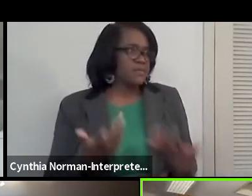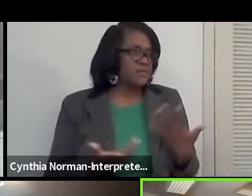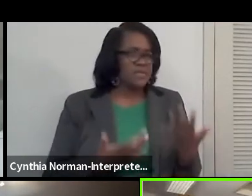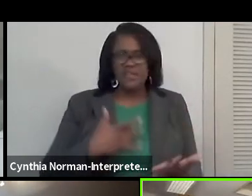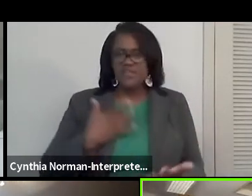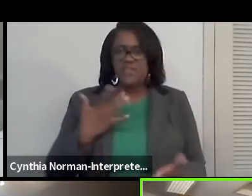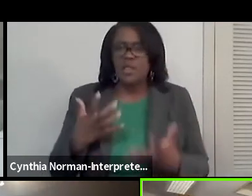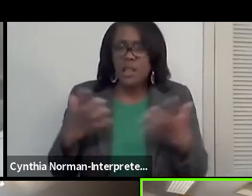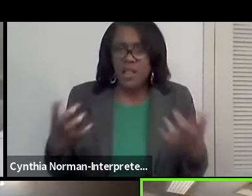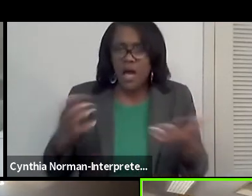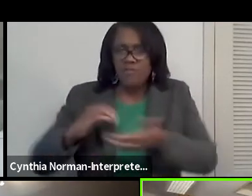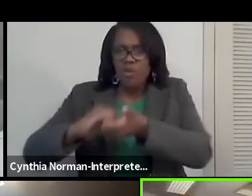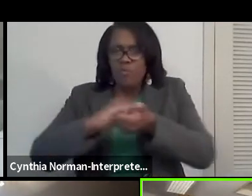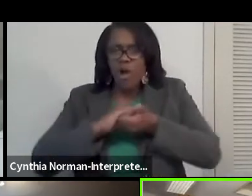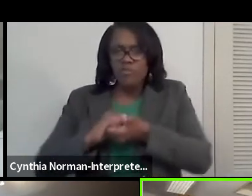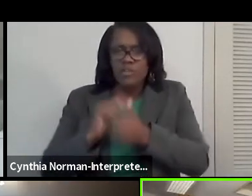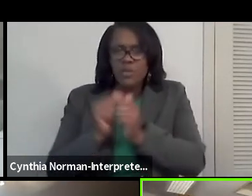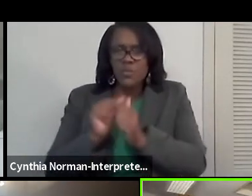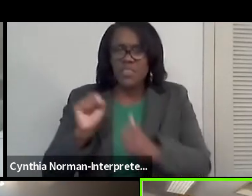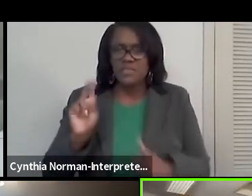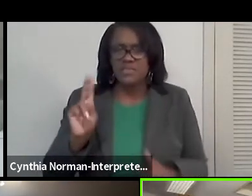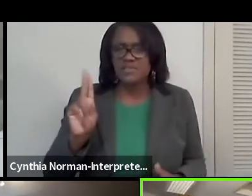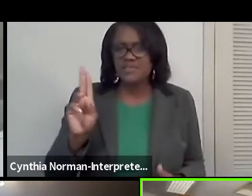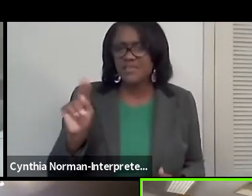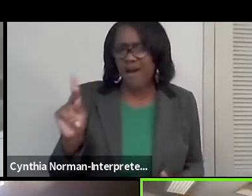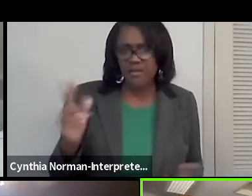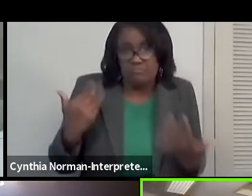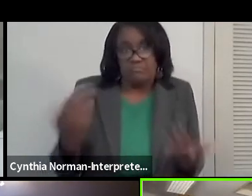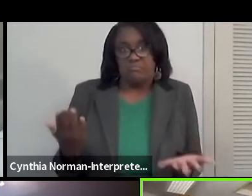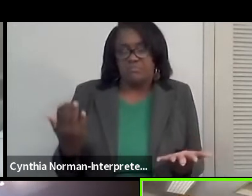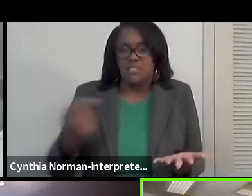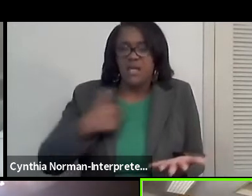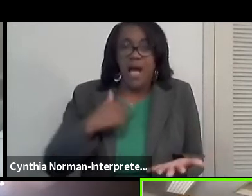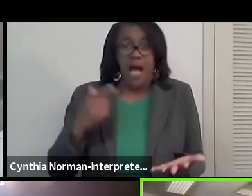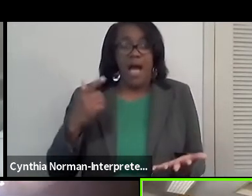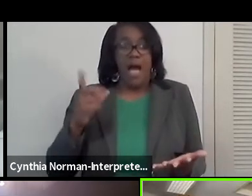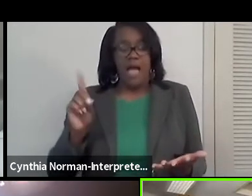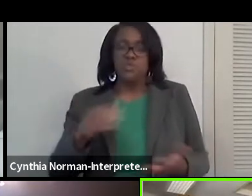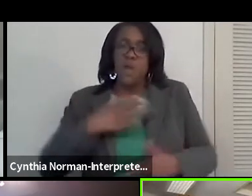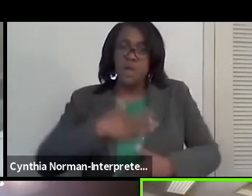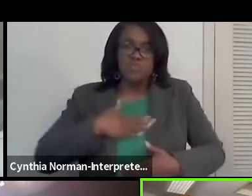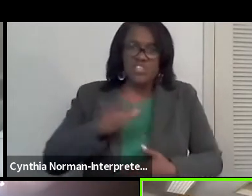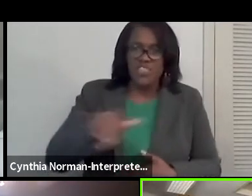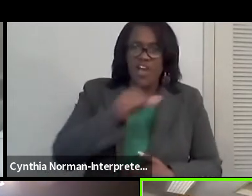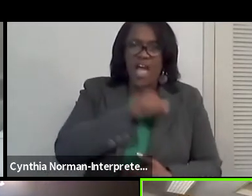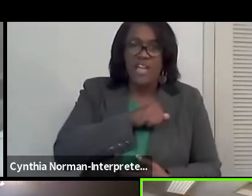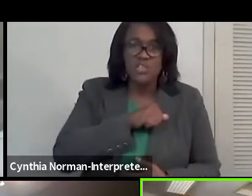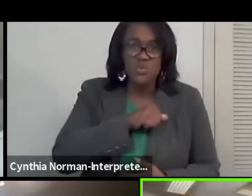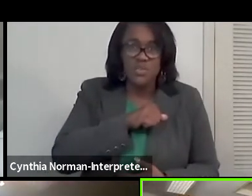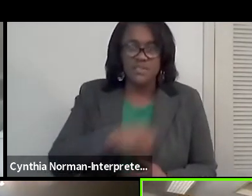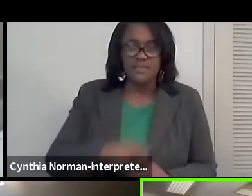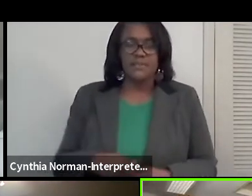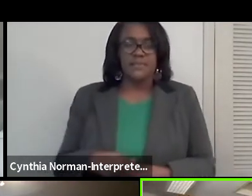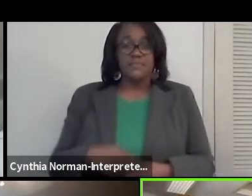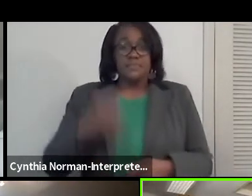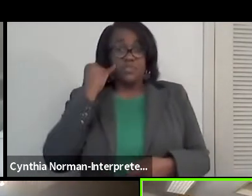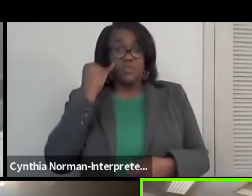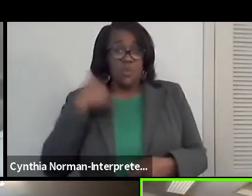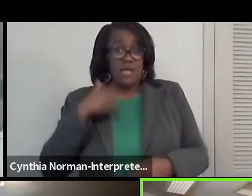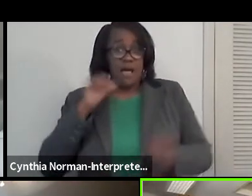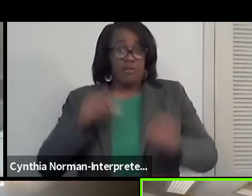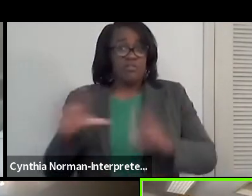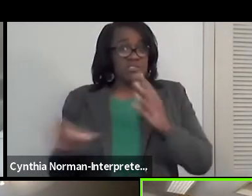lot of like camaraderie with the skunk necessarily. I do appreciate their attitude. And if I could sort of